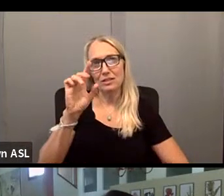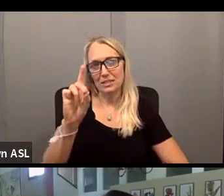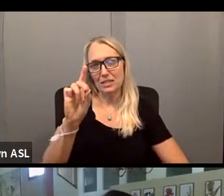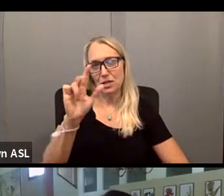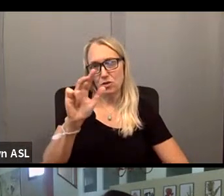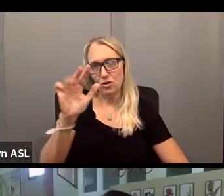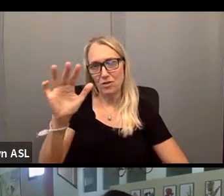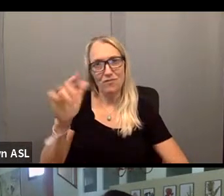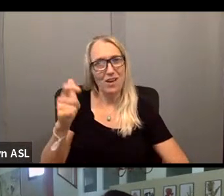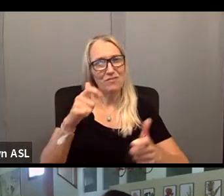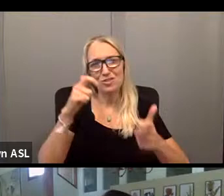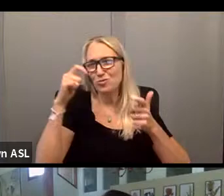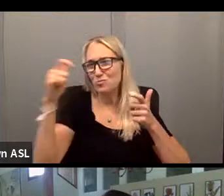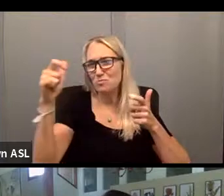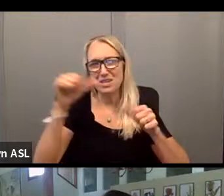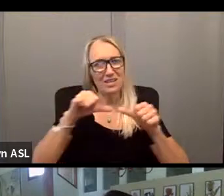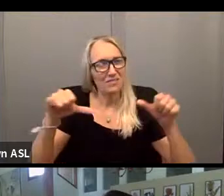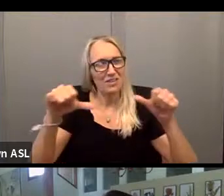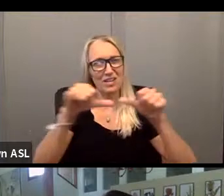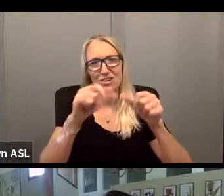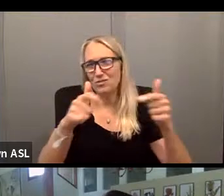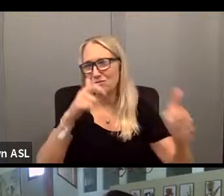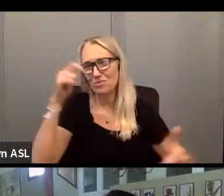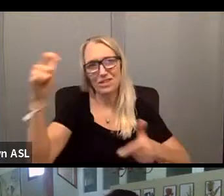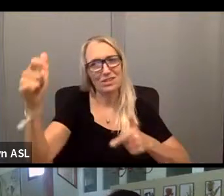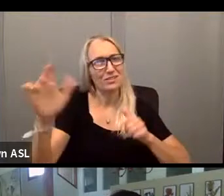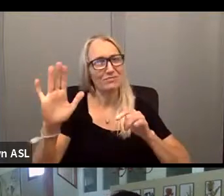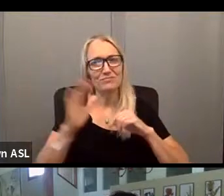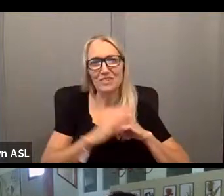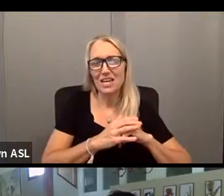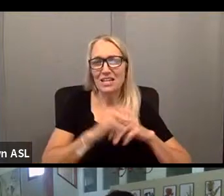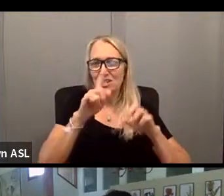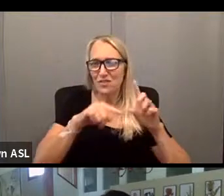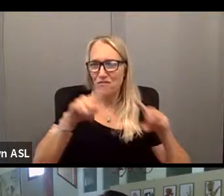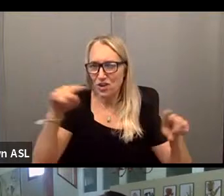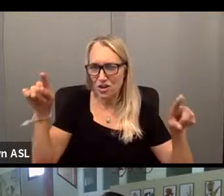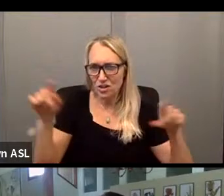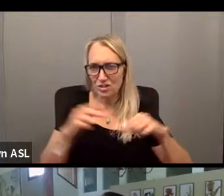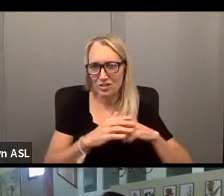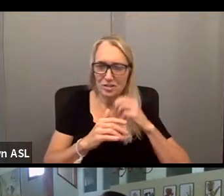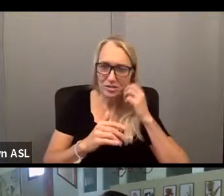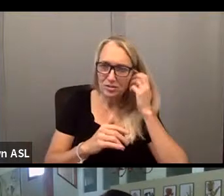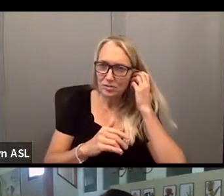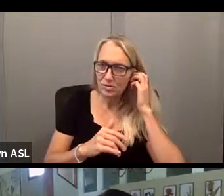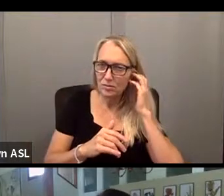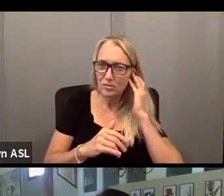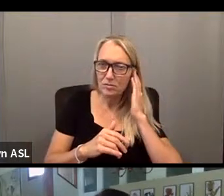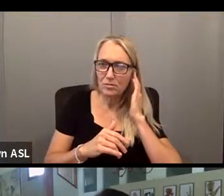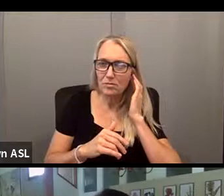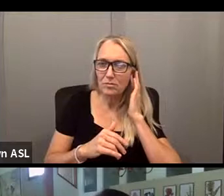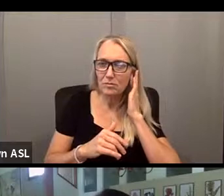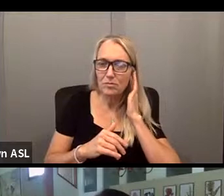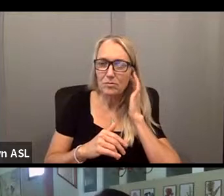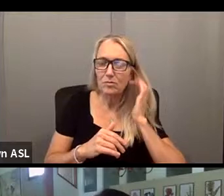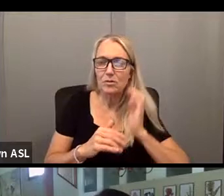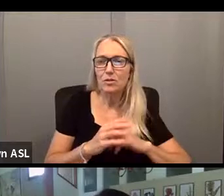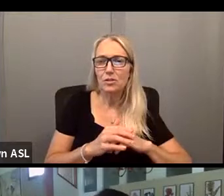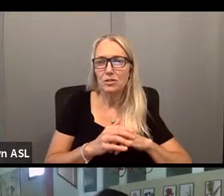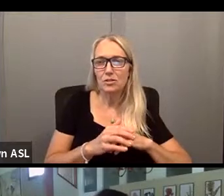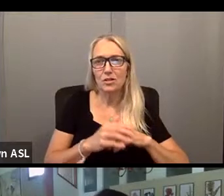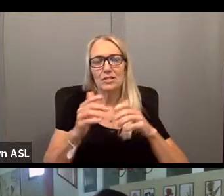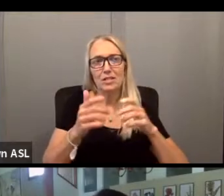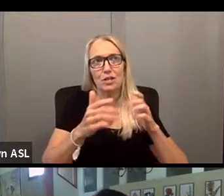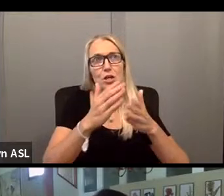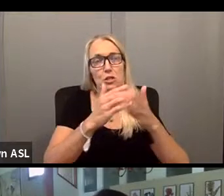is too large an area and too diverse. So some major cities